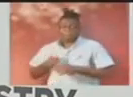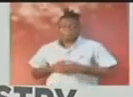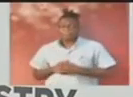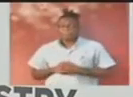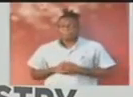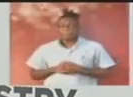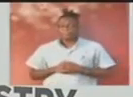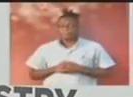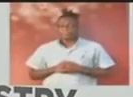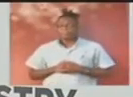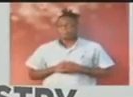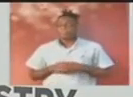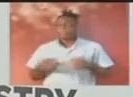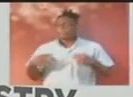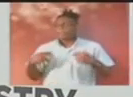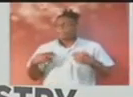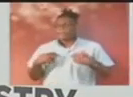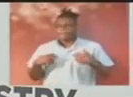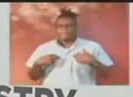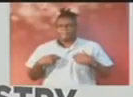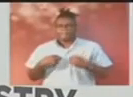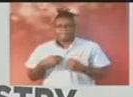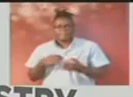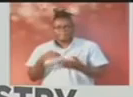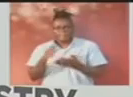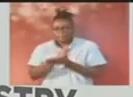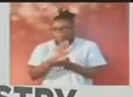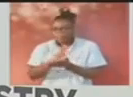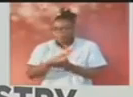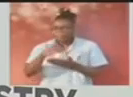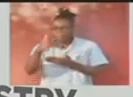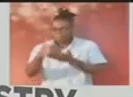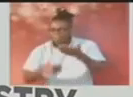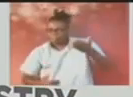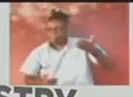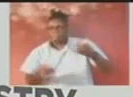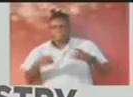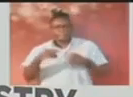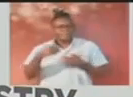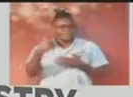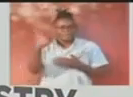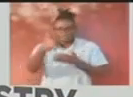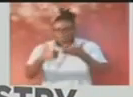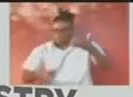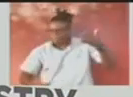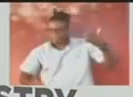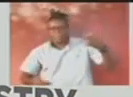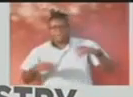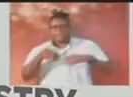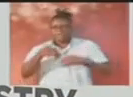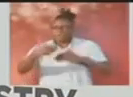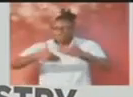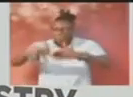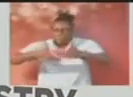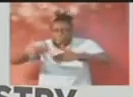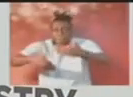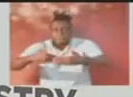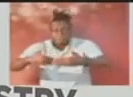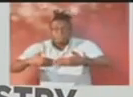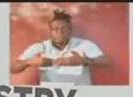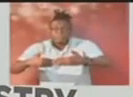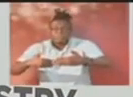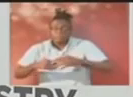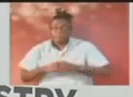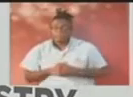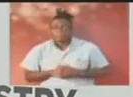the document for emergency use listing and pre-qualification procedures. So through the Department of Regulation